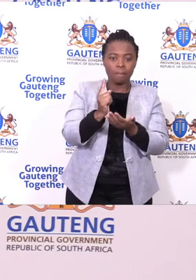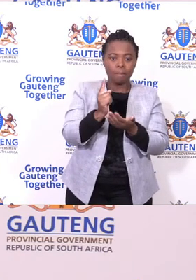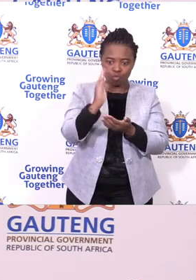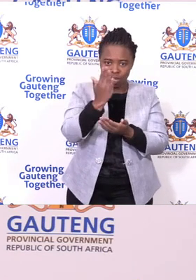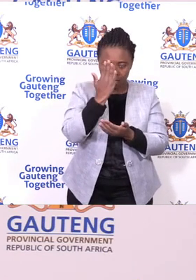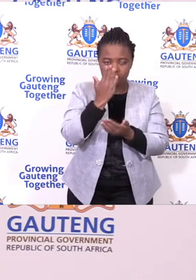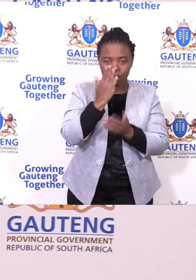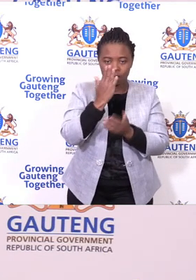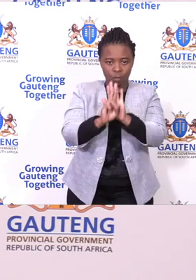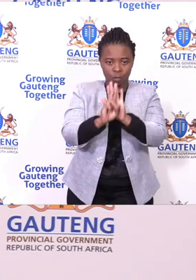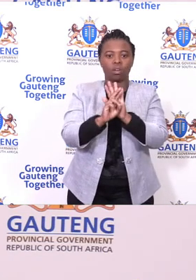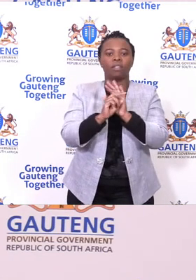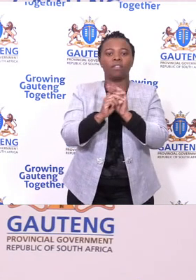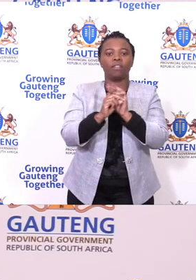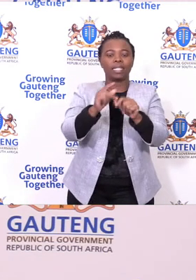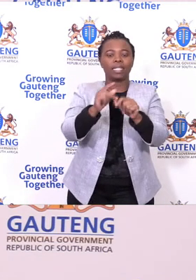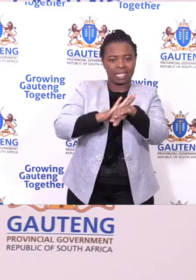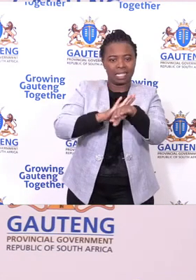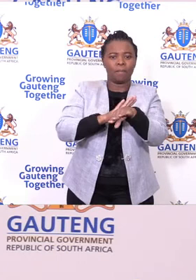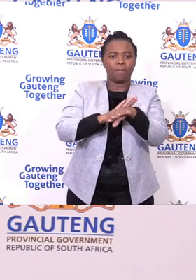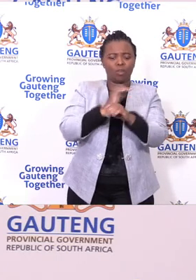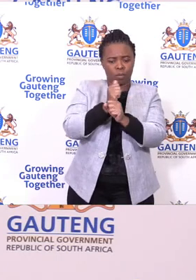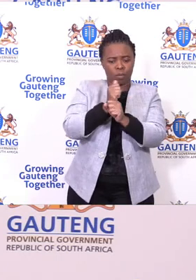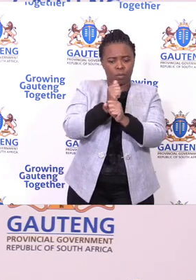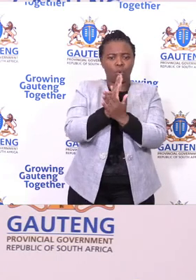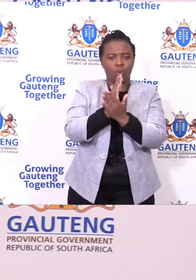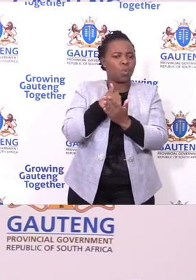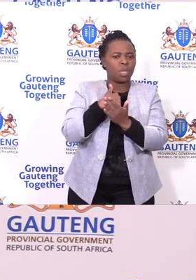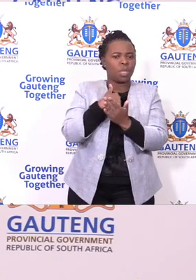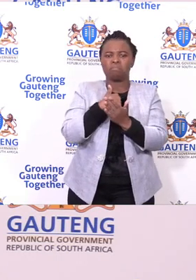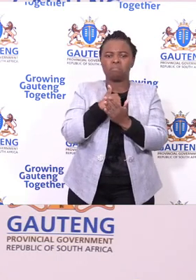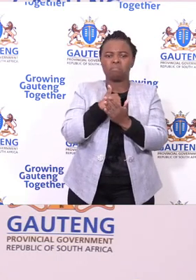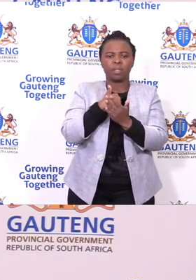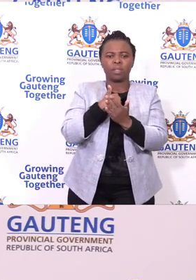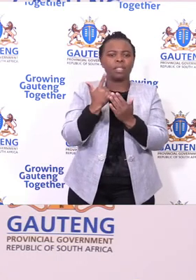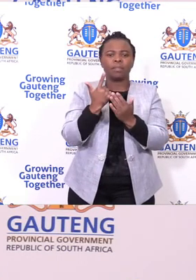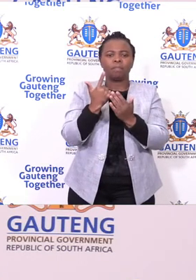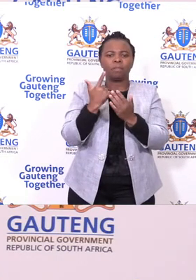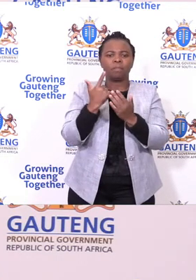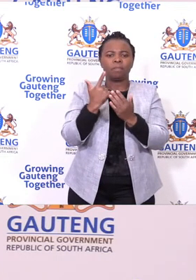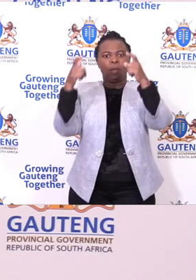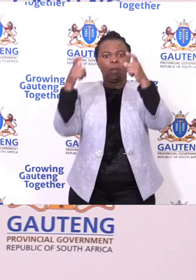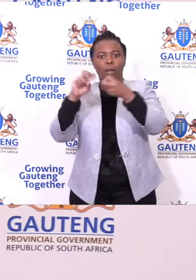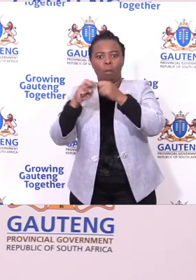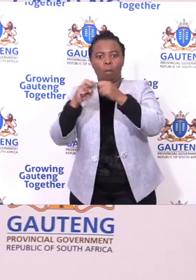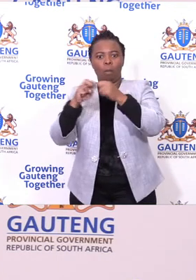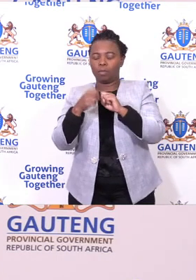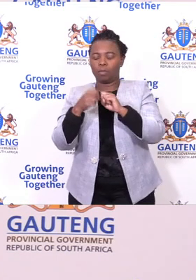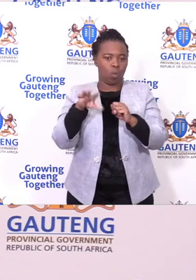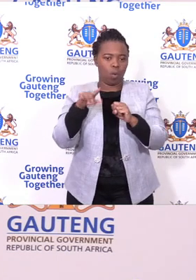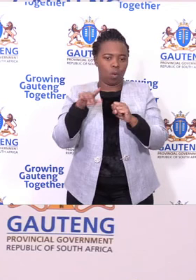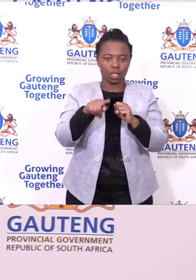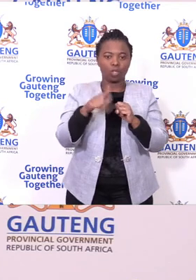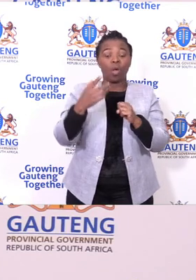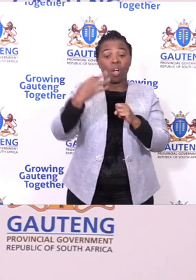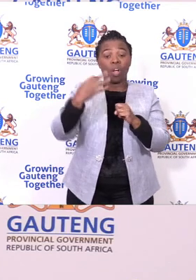and in real time to make sure that we don't get to a point where we have a bigger problem. The third phase will be